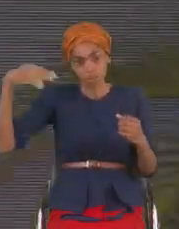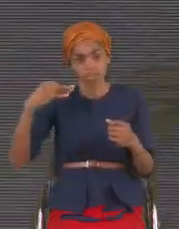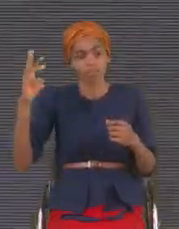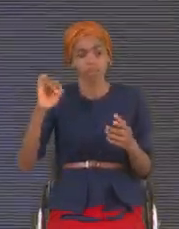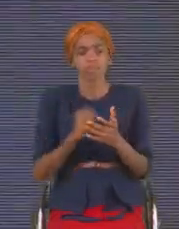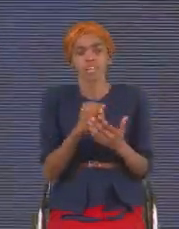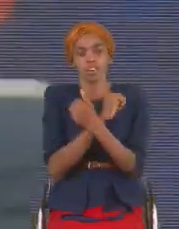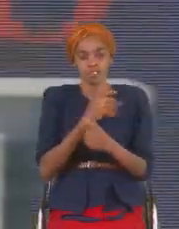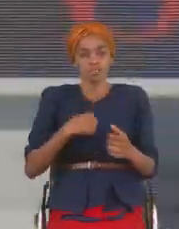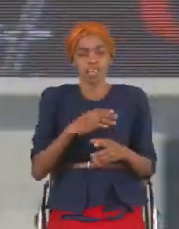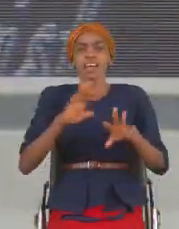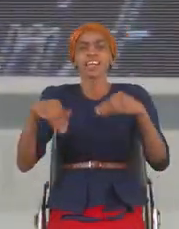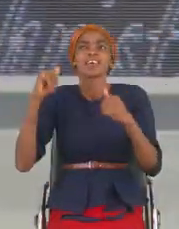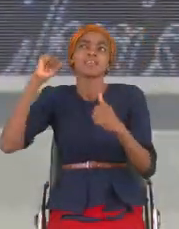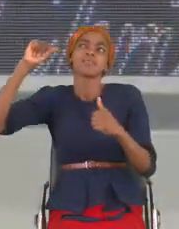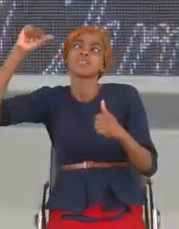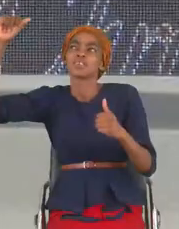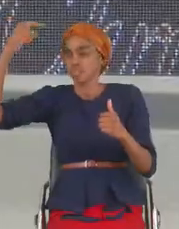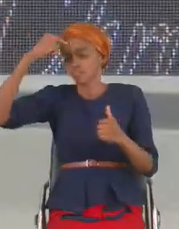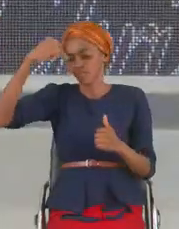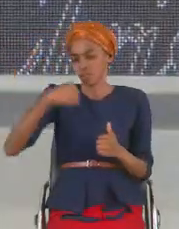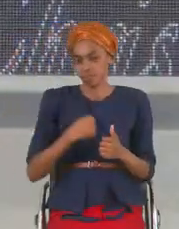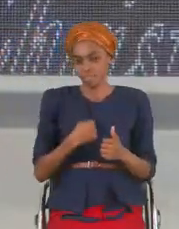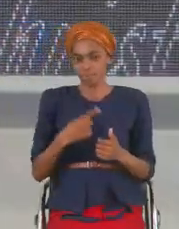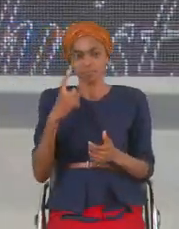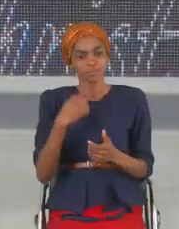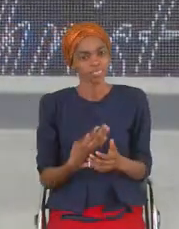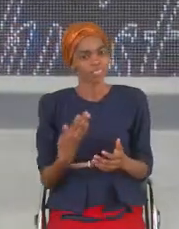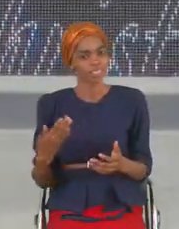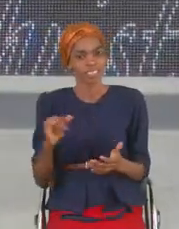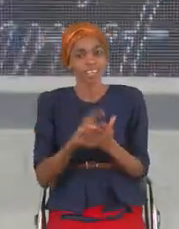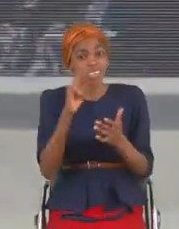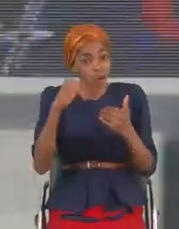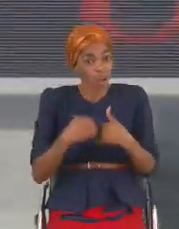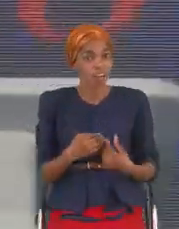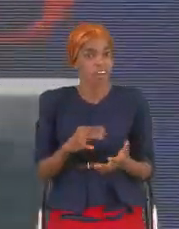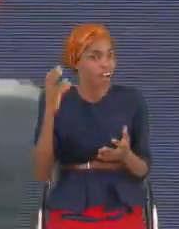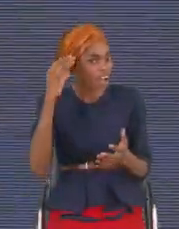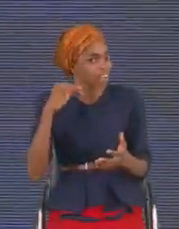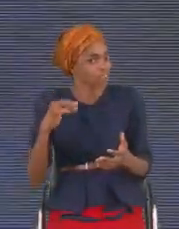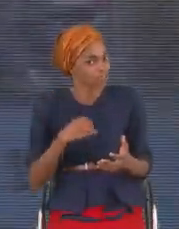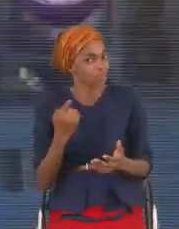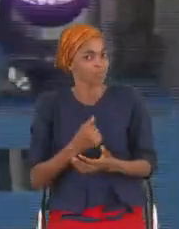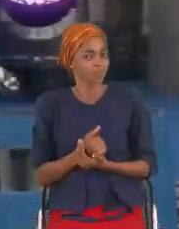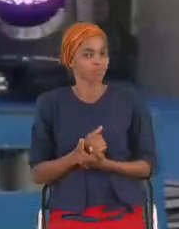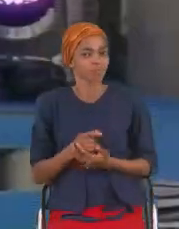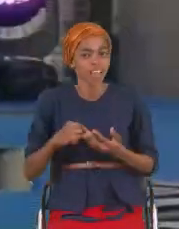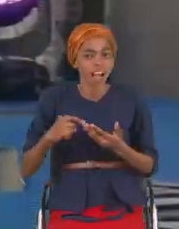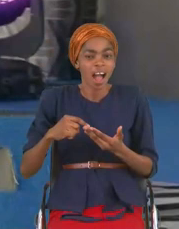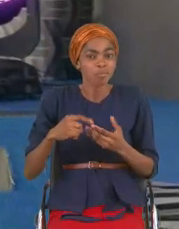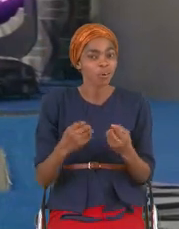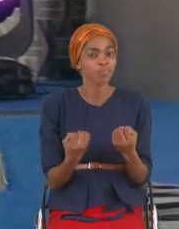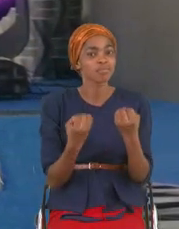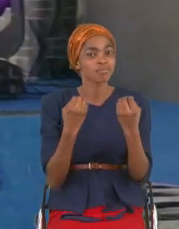gave himself for me. The things that thou hast heard of me among